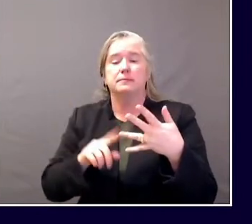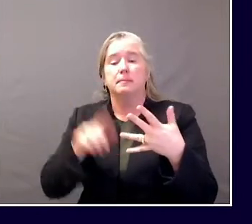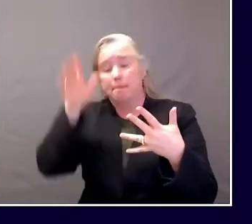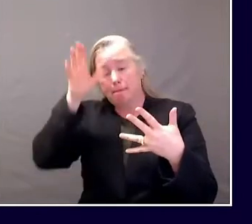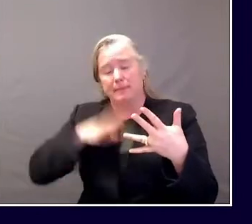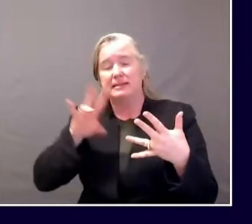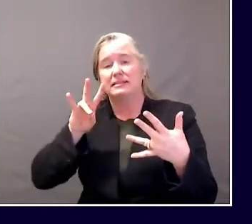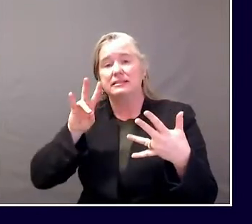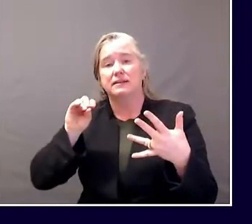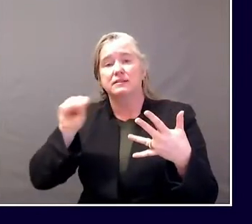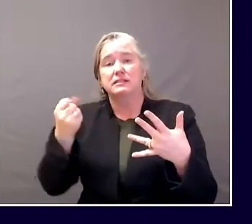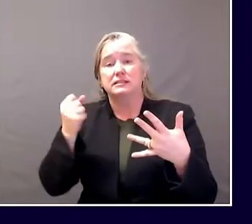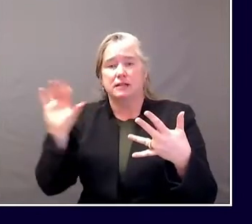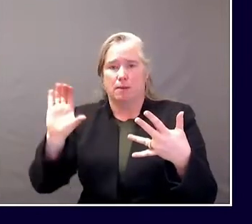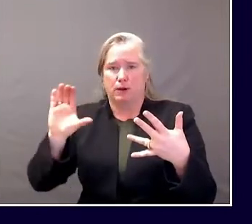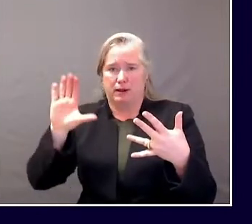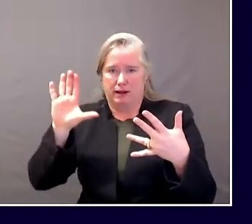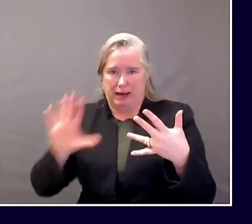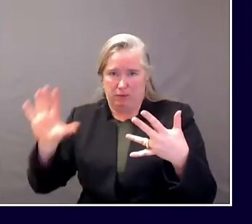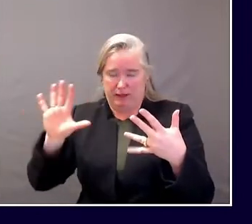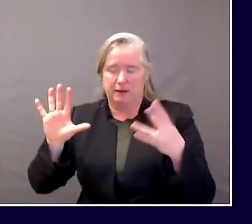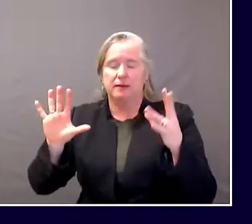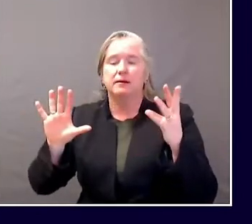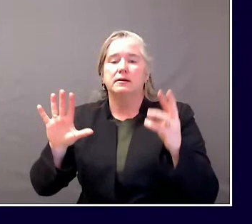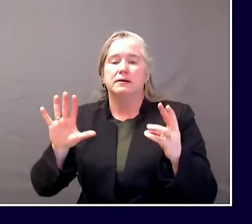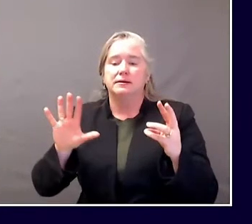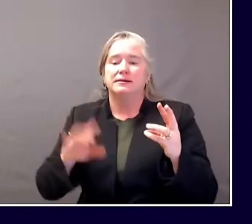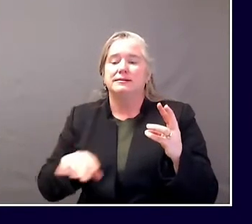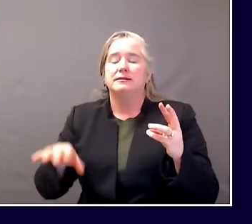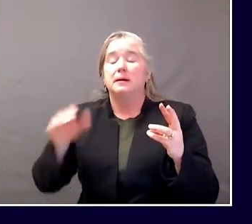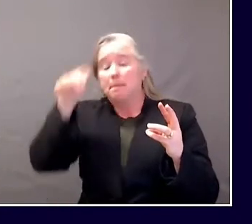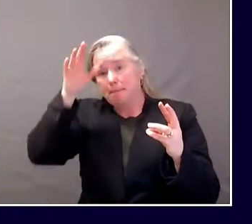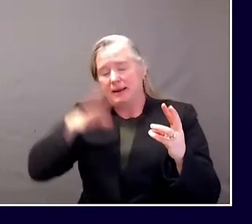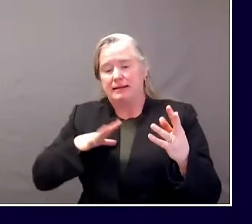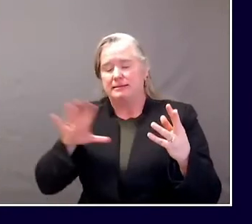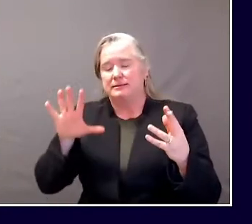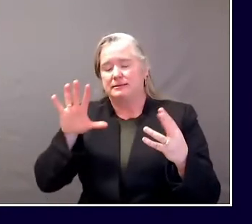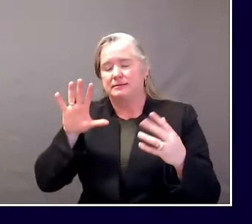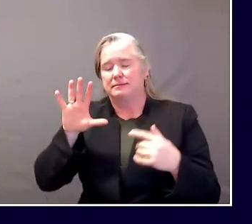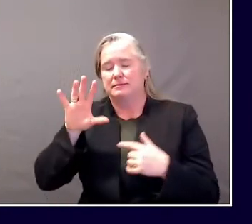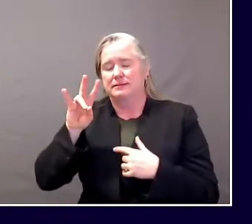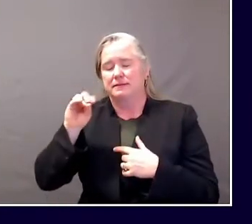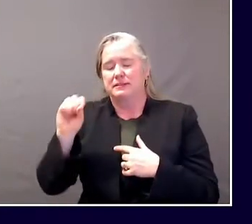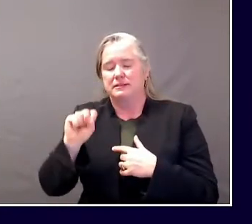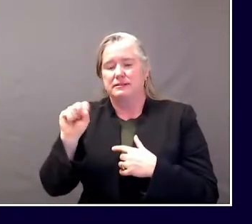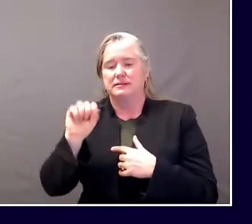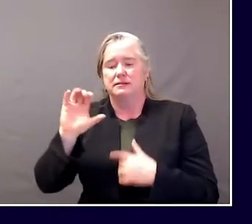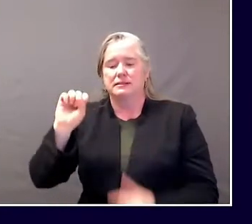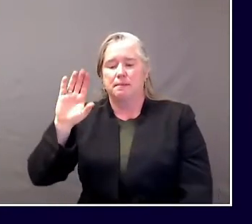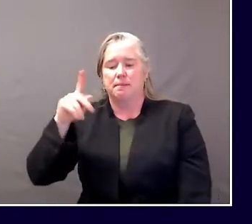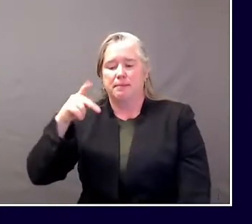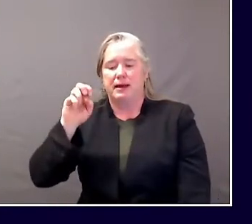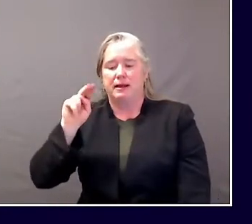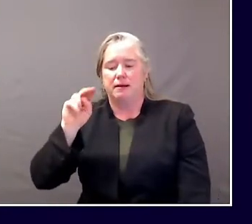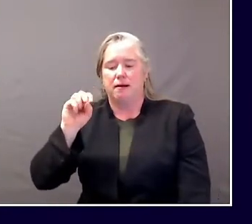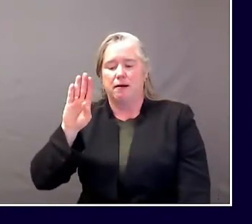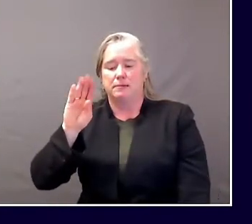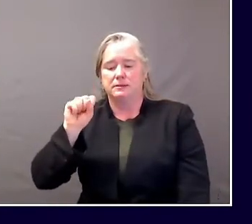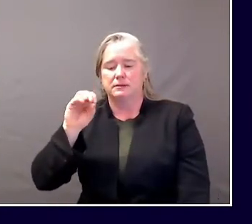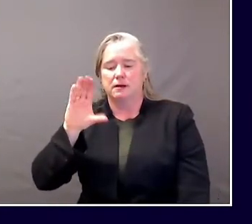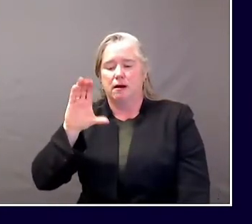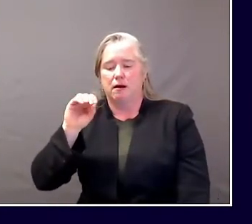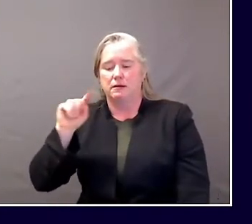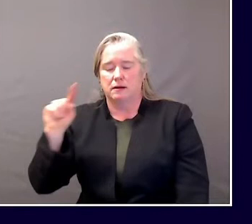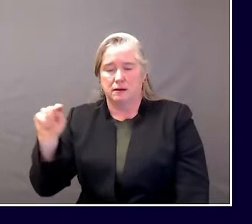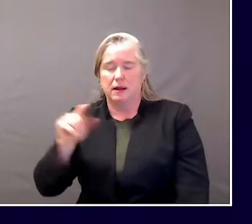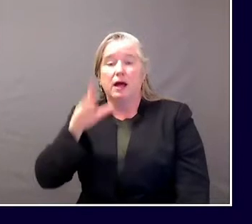70s from Cumberland County, a man also in his 70s from Penobscot County, and a woman in her 70s